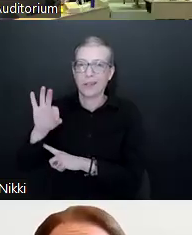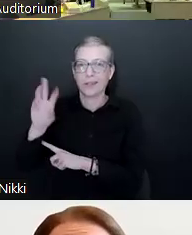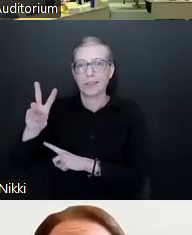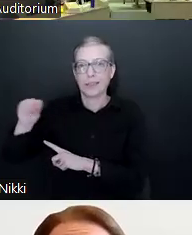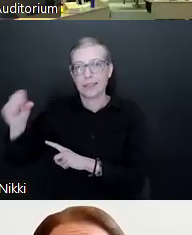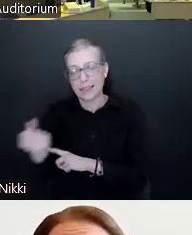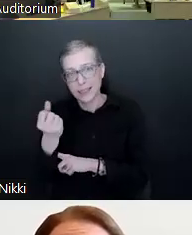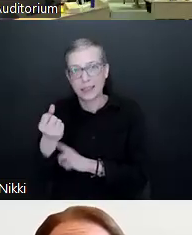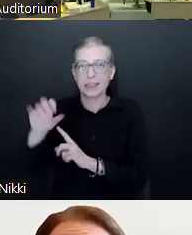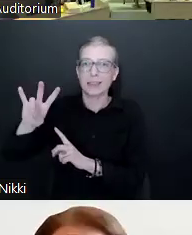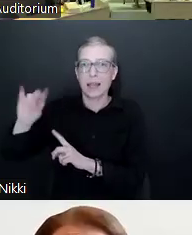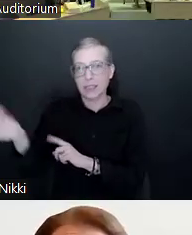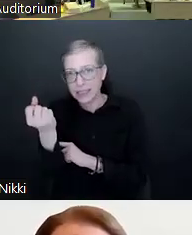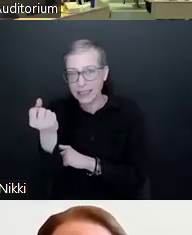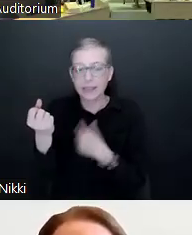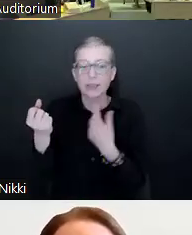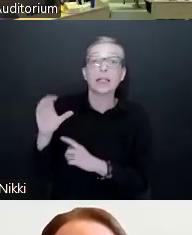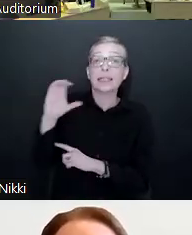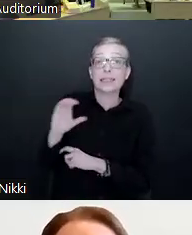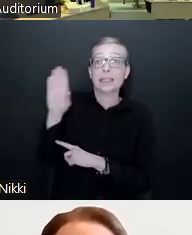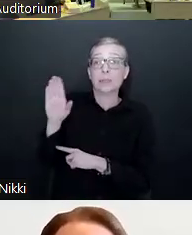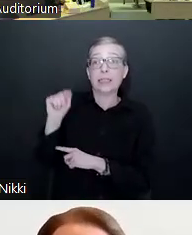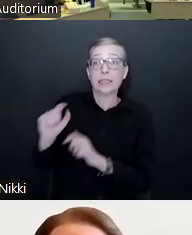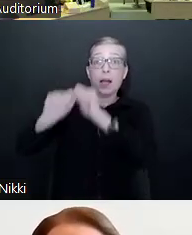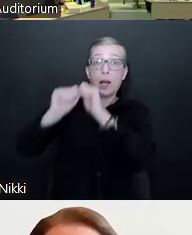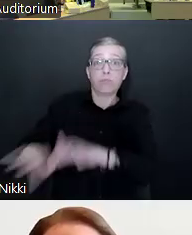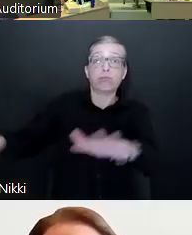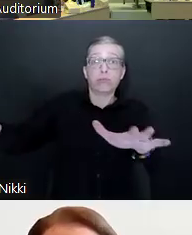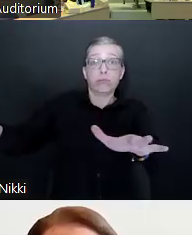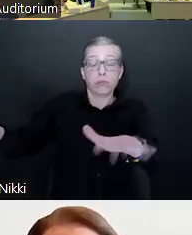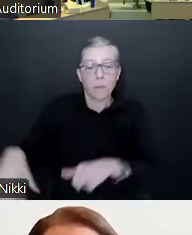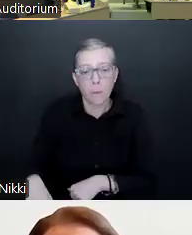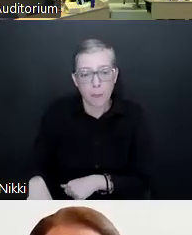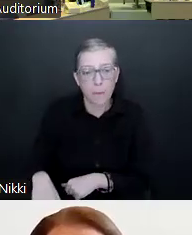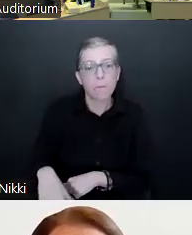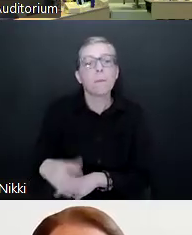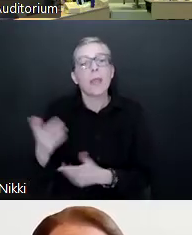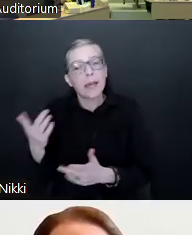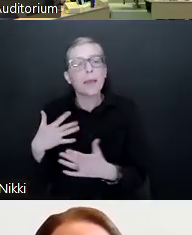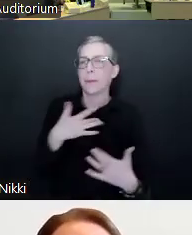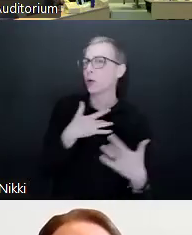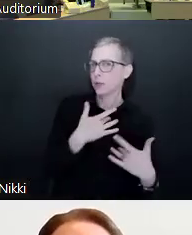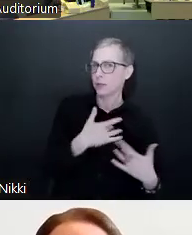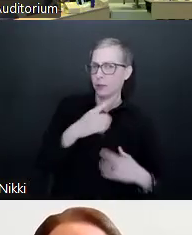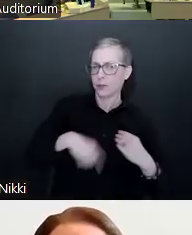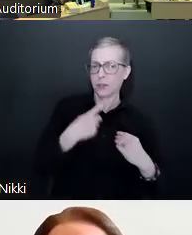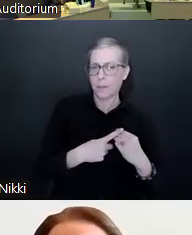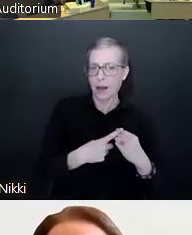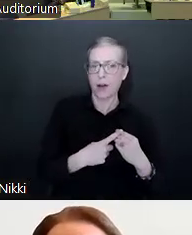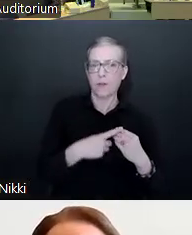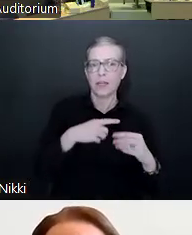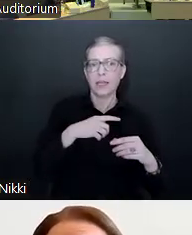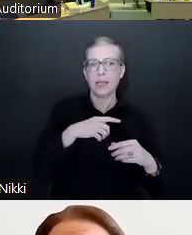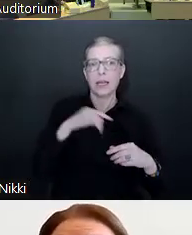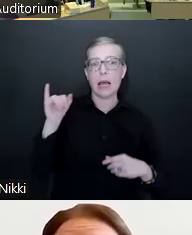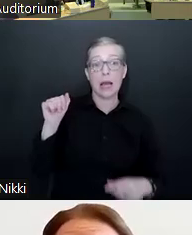in response to real concerns about the iatrogenic effects of psychoanalysis. By